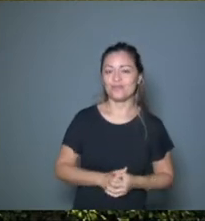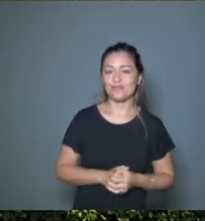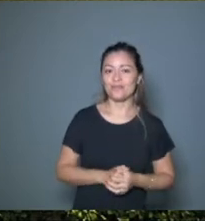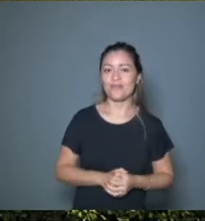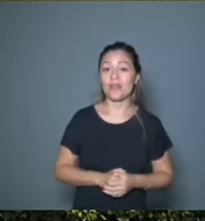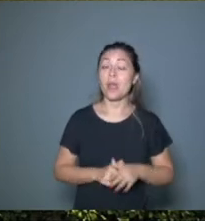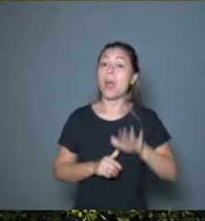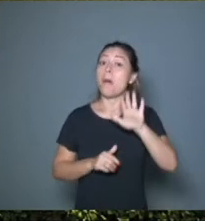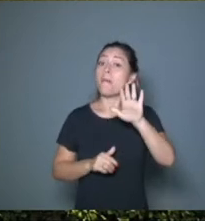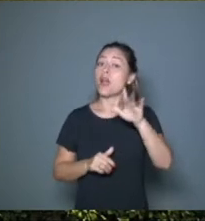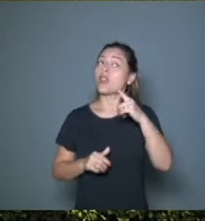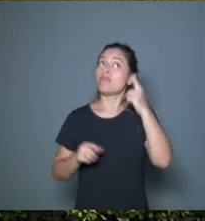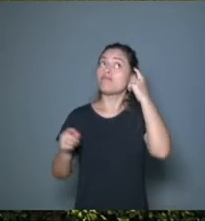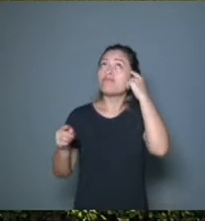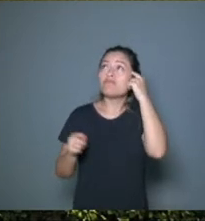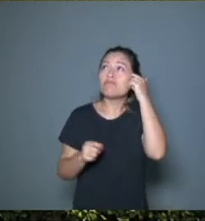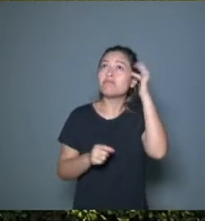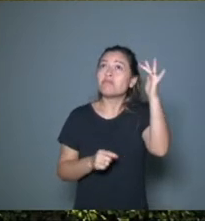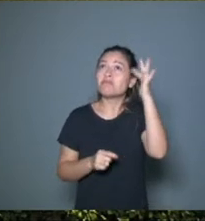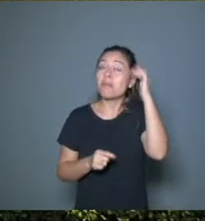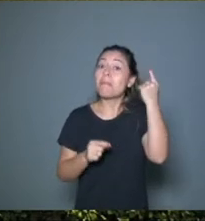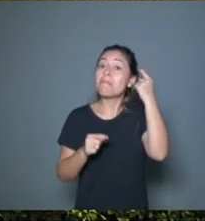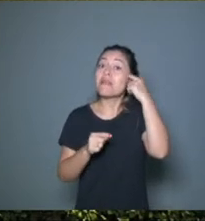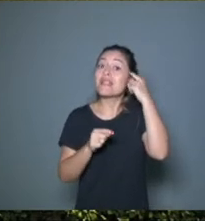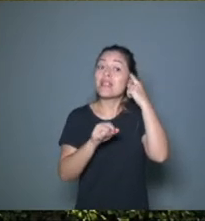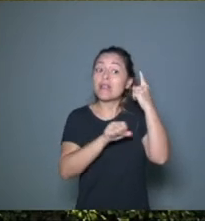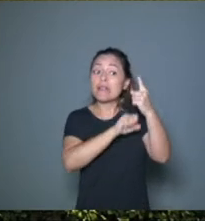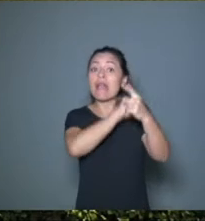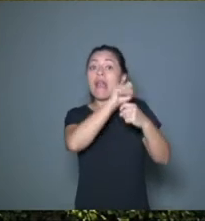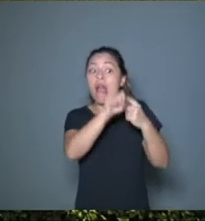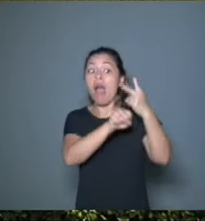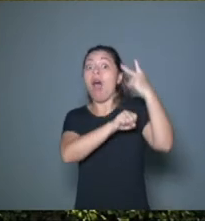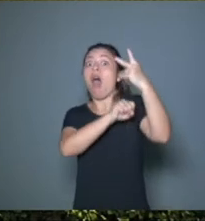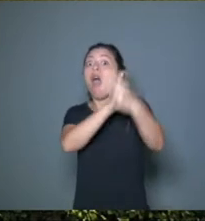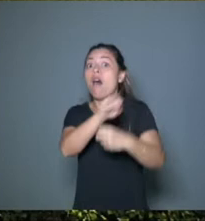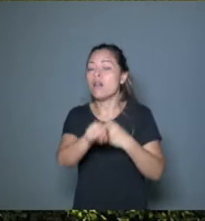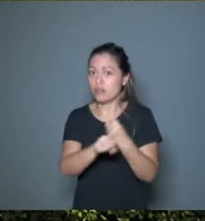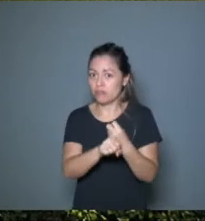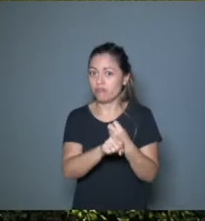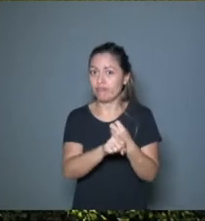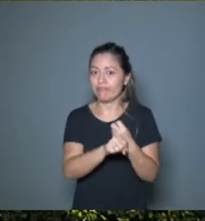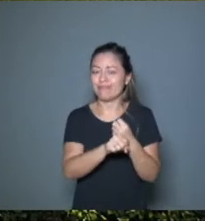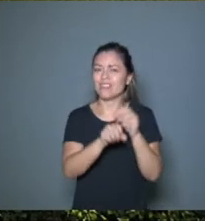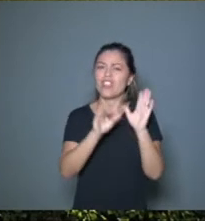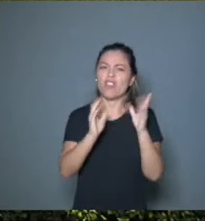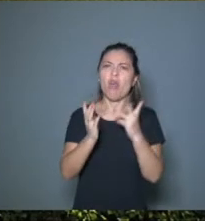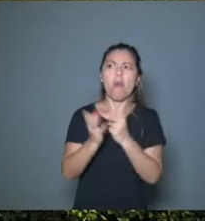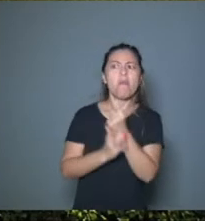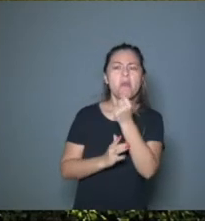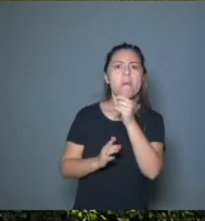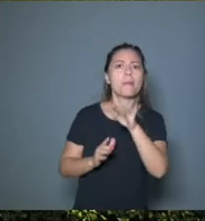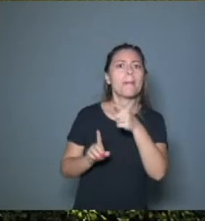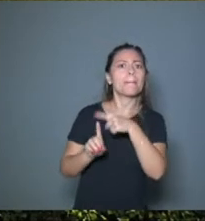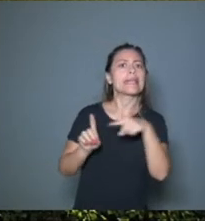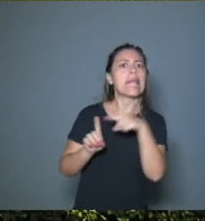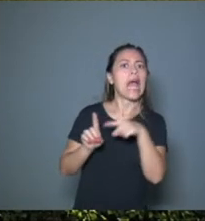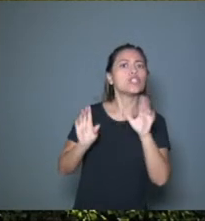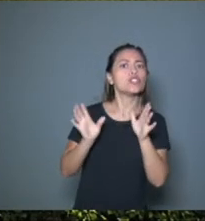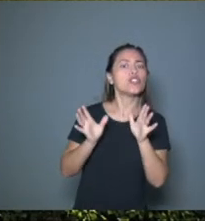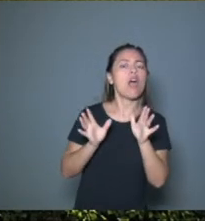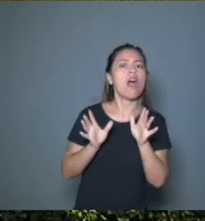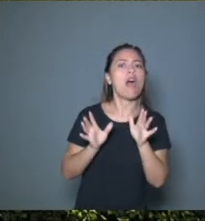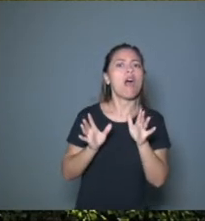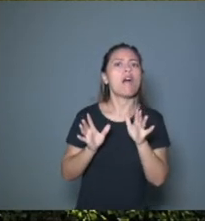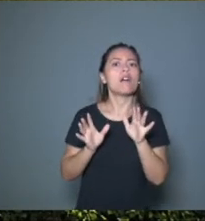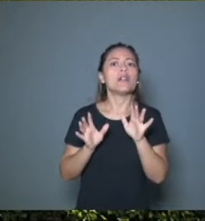But we see here fertilizer prices, and this is a graph that concerns us if we look at 2022-23